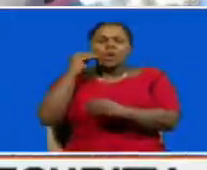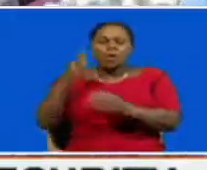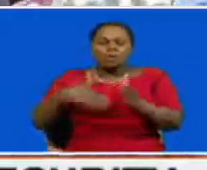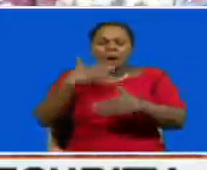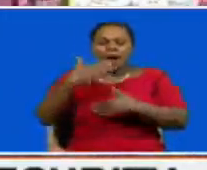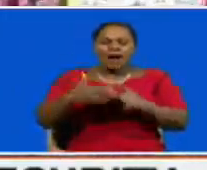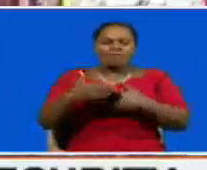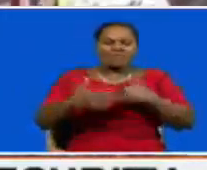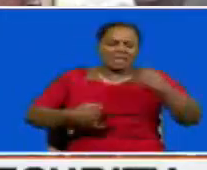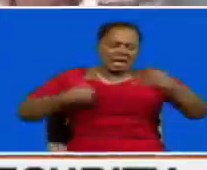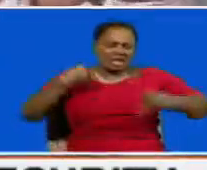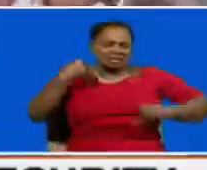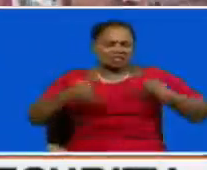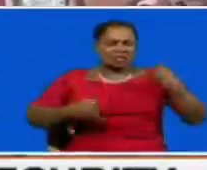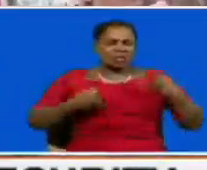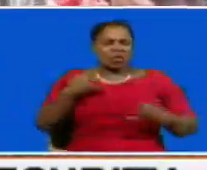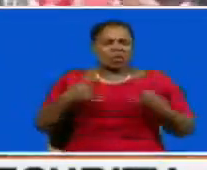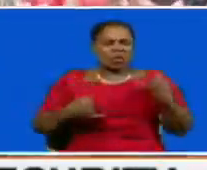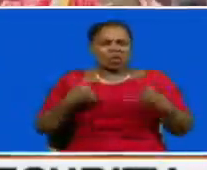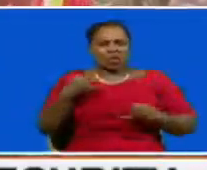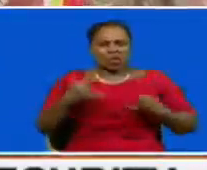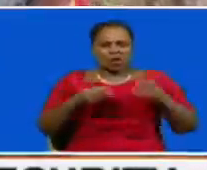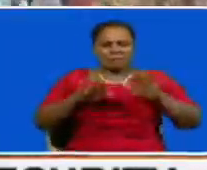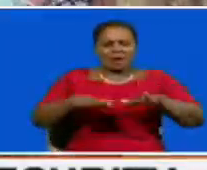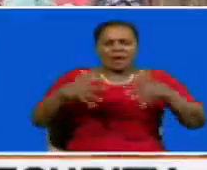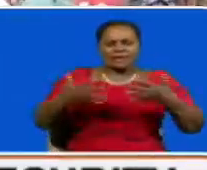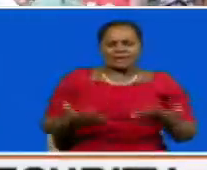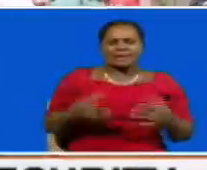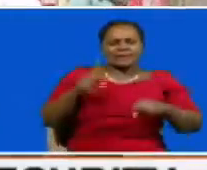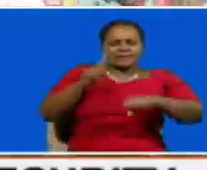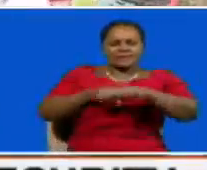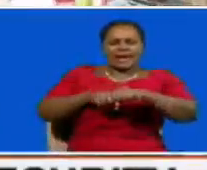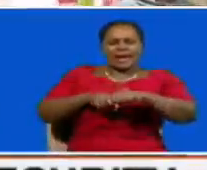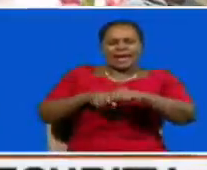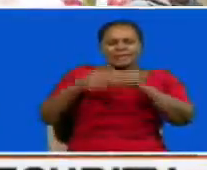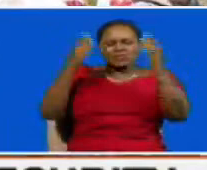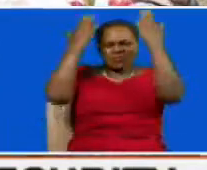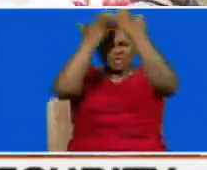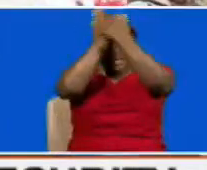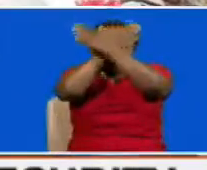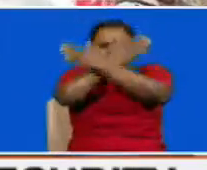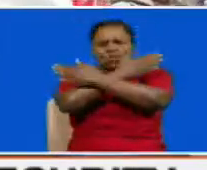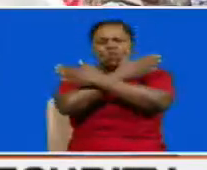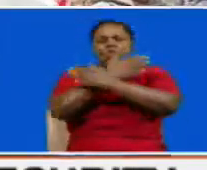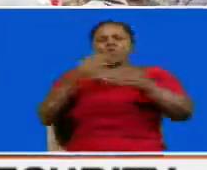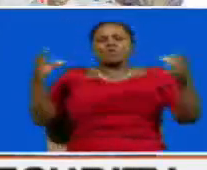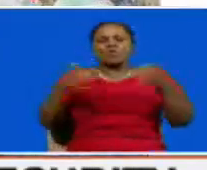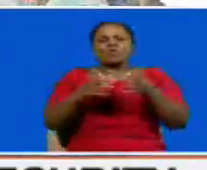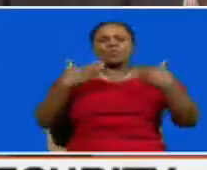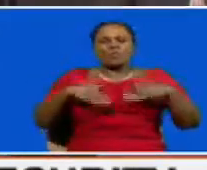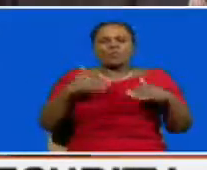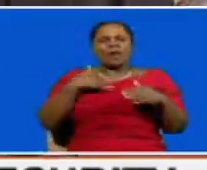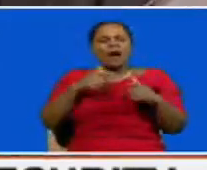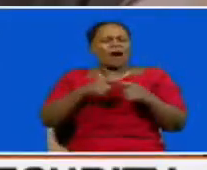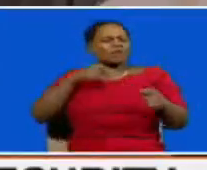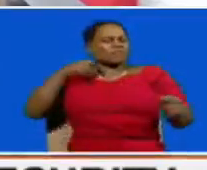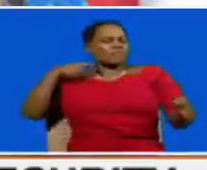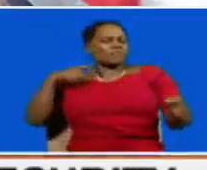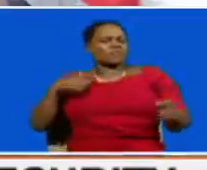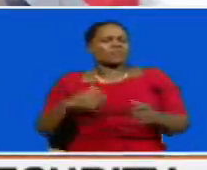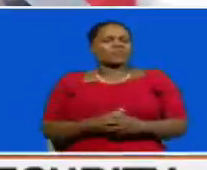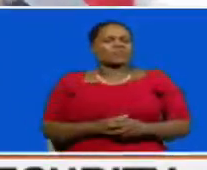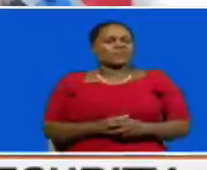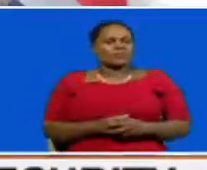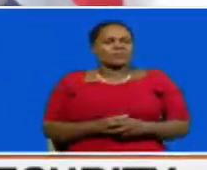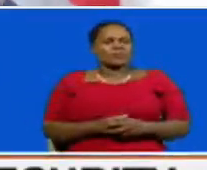in Kirinyaga from Beere side after a night party at around 2 a.m. when they were attacked by a group of people armed with bows and arrows.